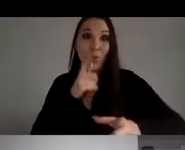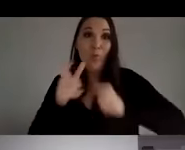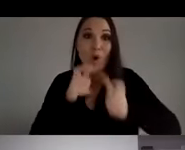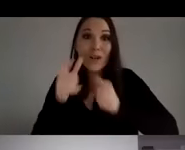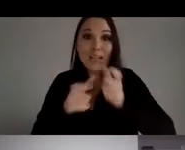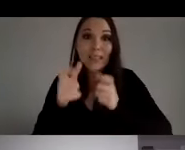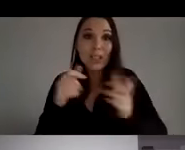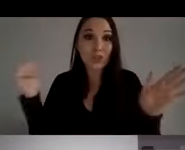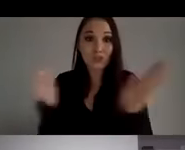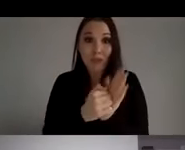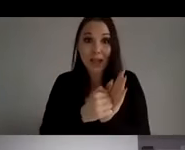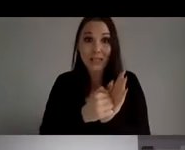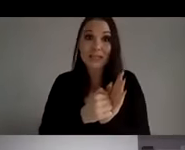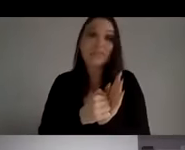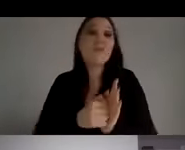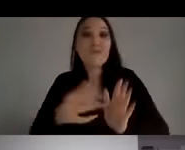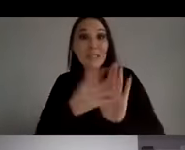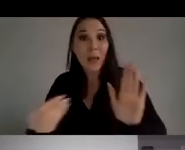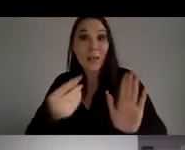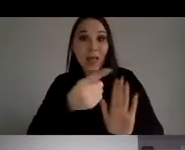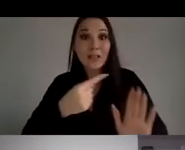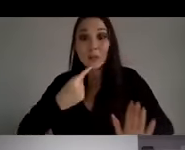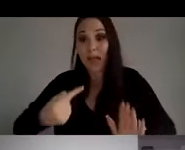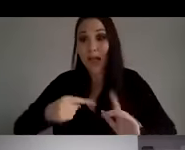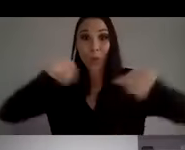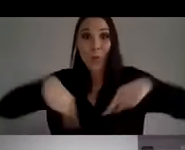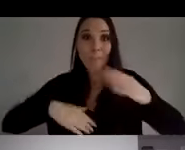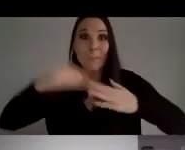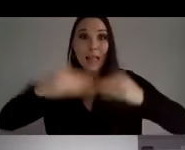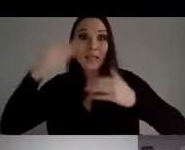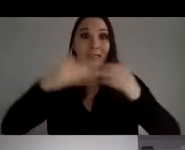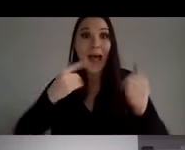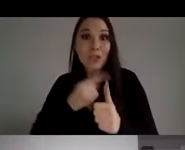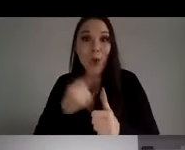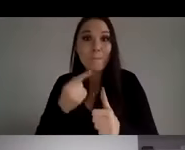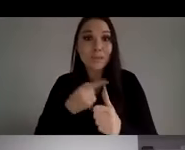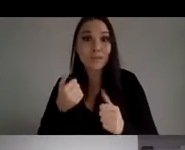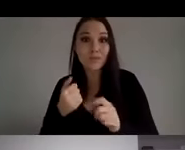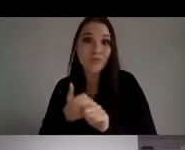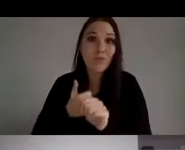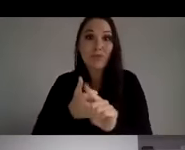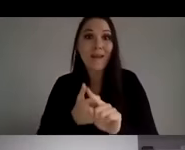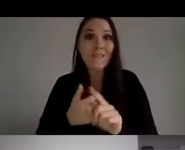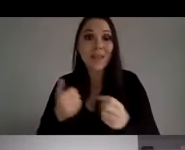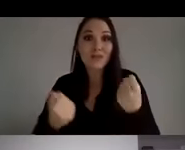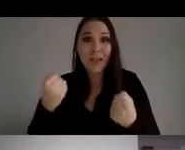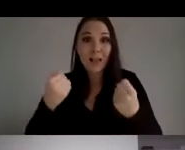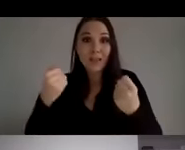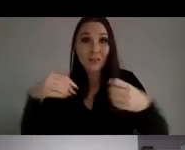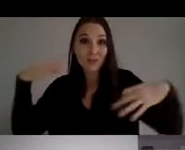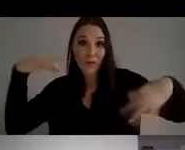if you're saying, for example, oh, we build autonomous driving vehicles, we've got a certification for that, you